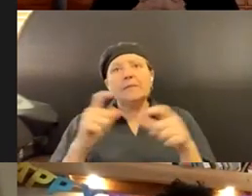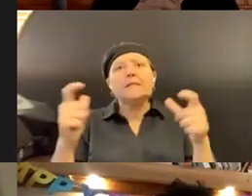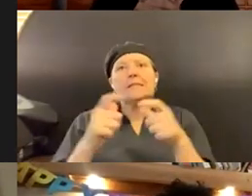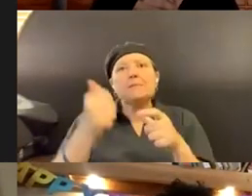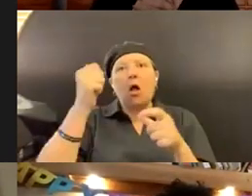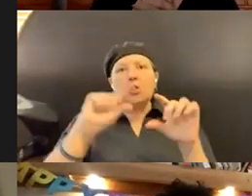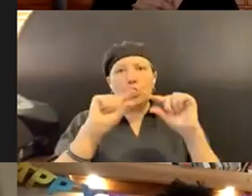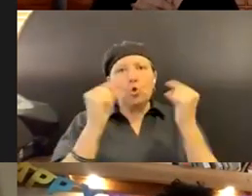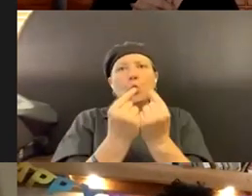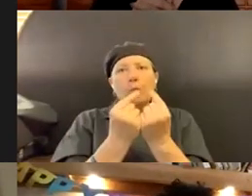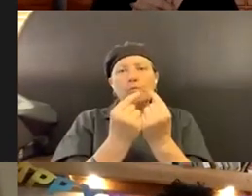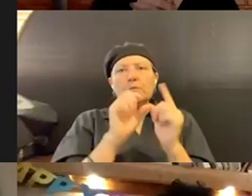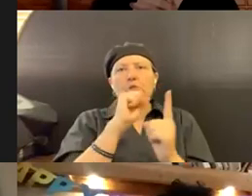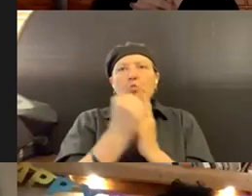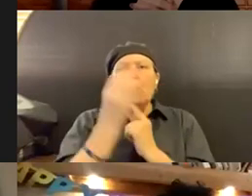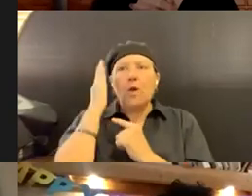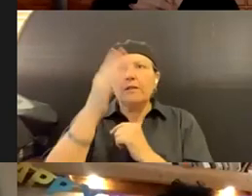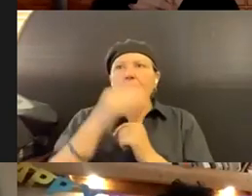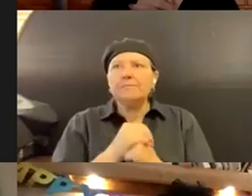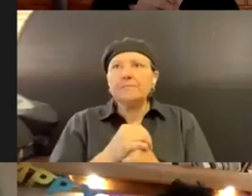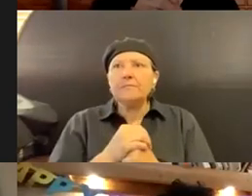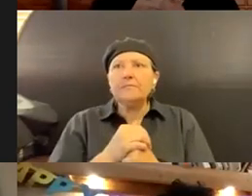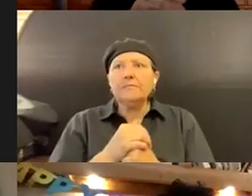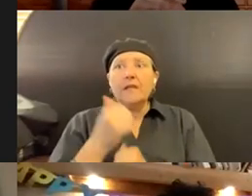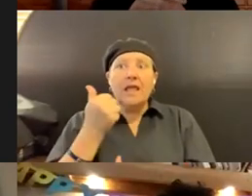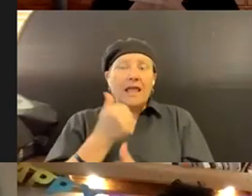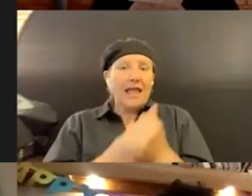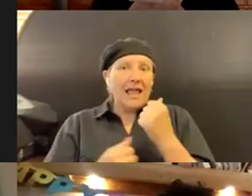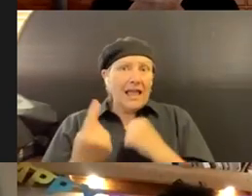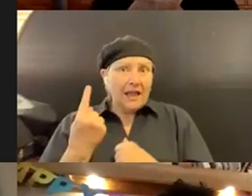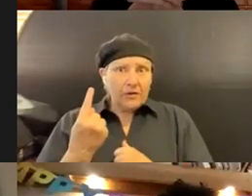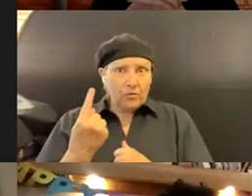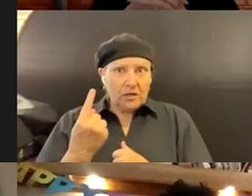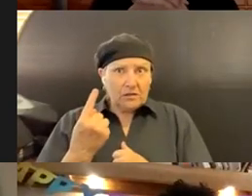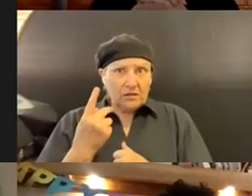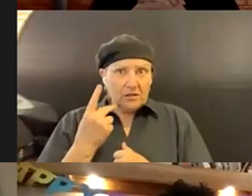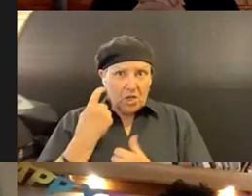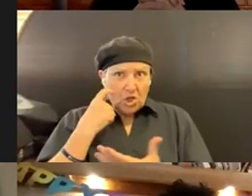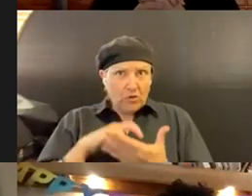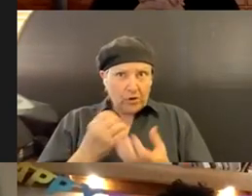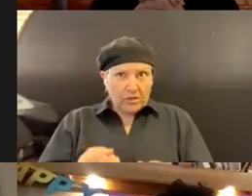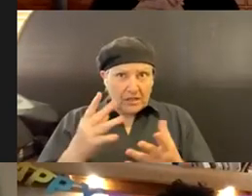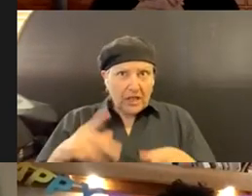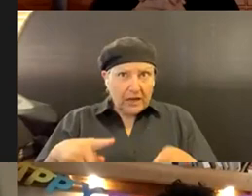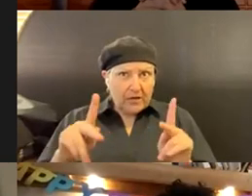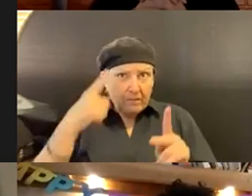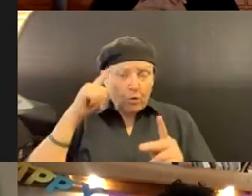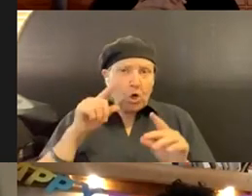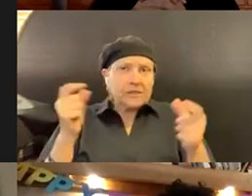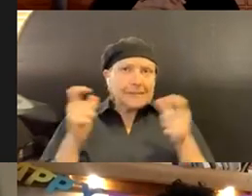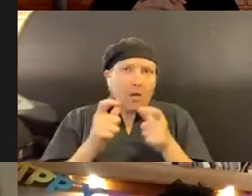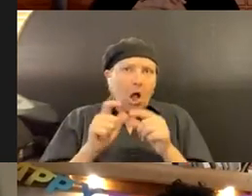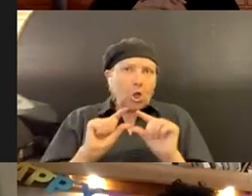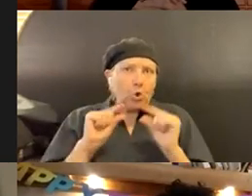So pretty much everybody, if you notice in the schedule, you saw a lot of opportunities for small group structures. And again, when we looked at the data from the